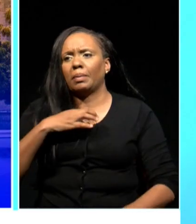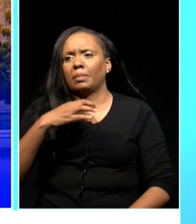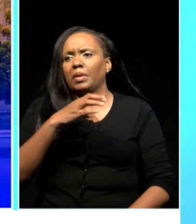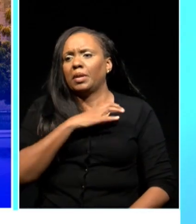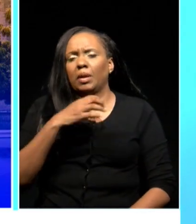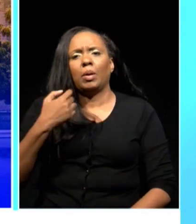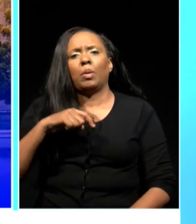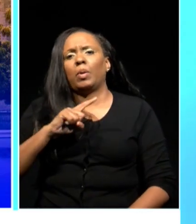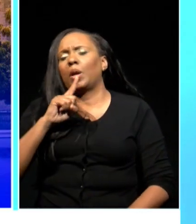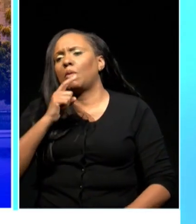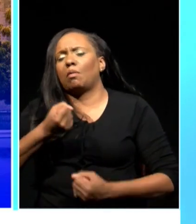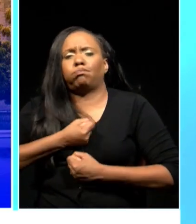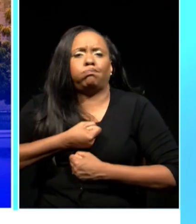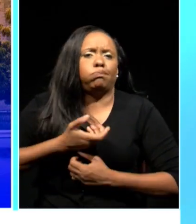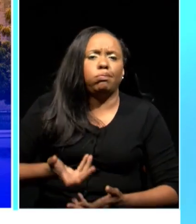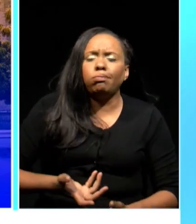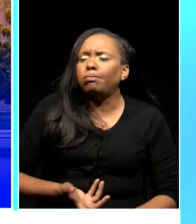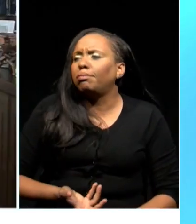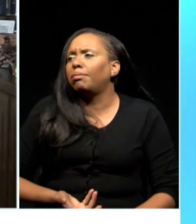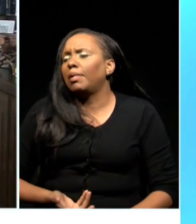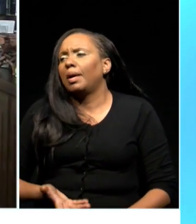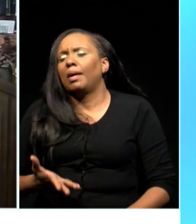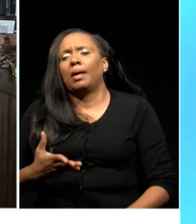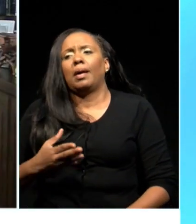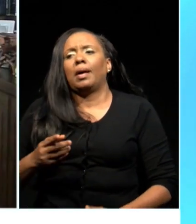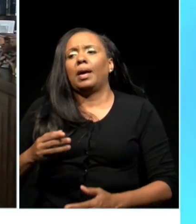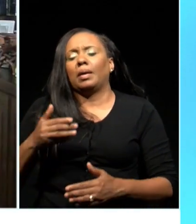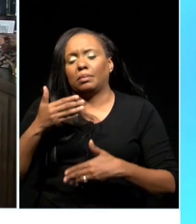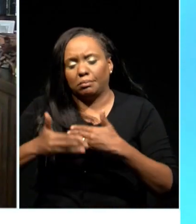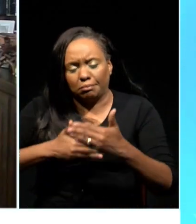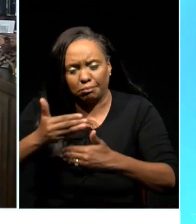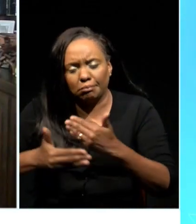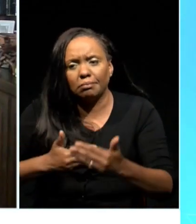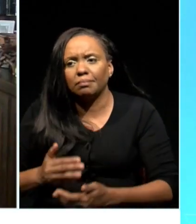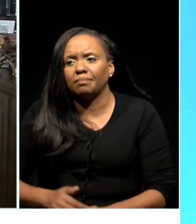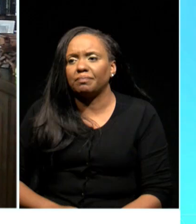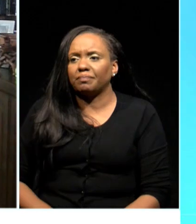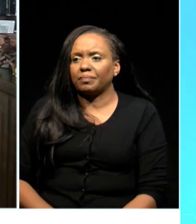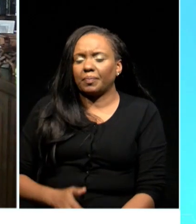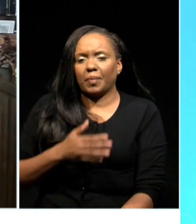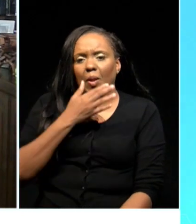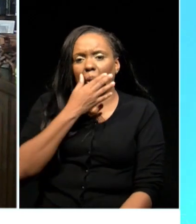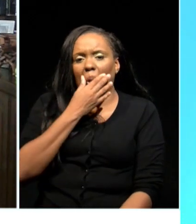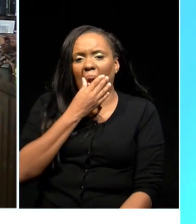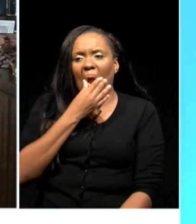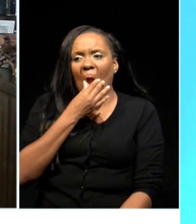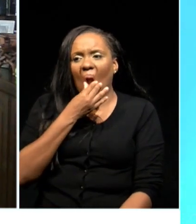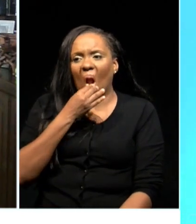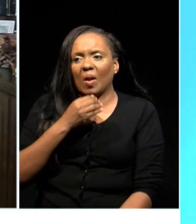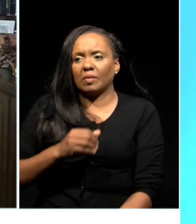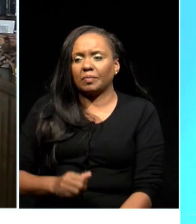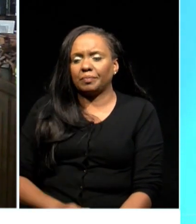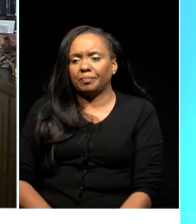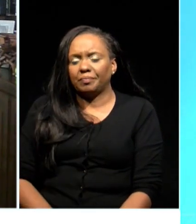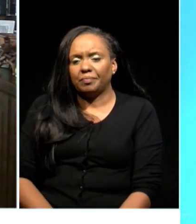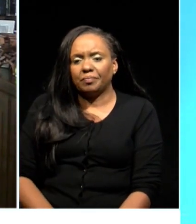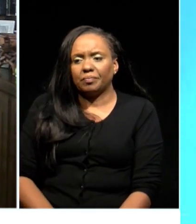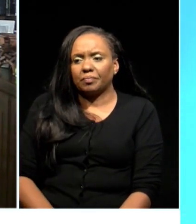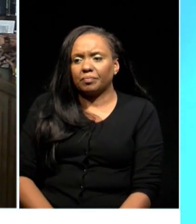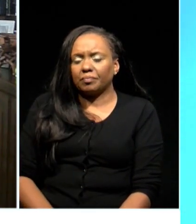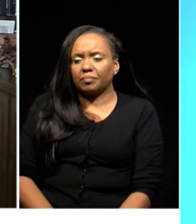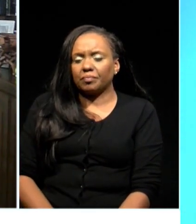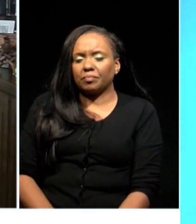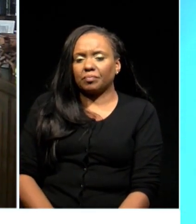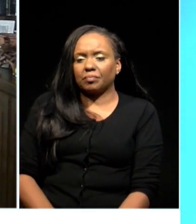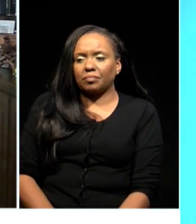out of our systems, and move forward. Your thoughts? Well, that may well be the case, but I want to respond